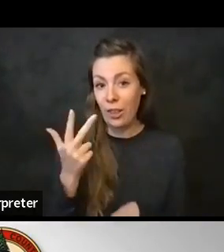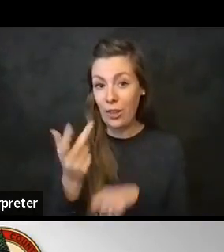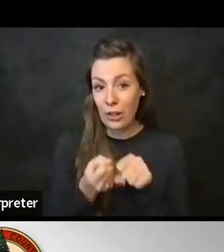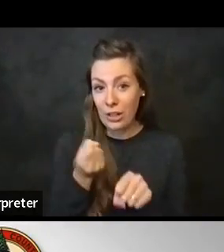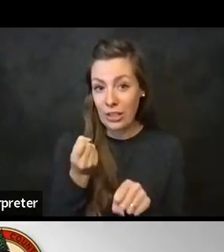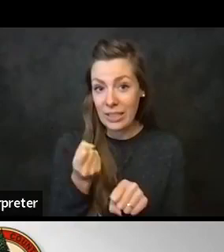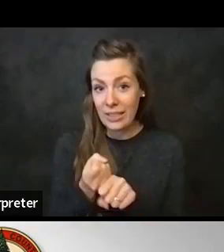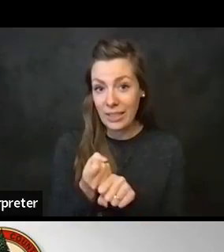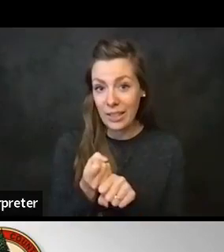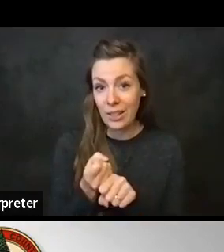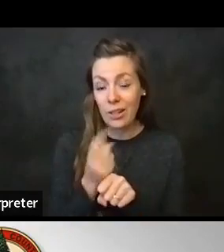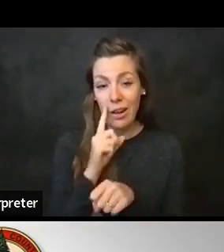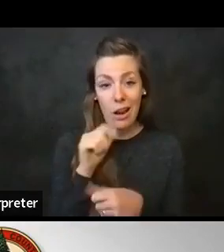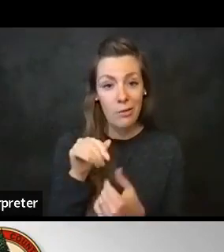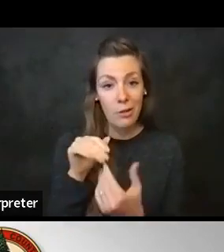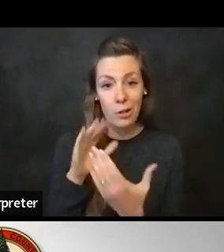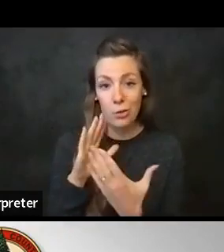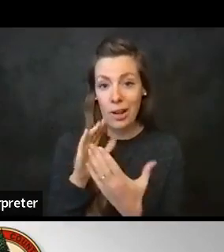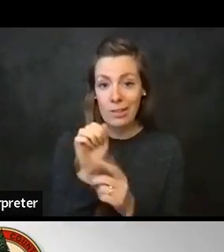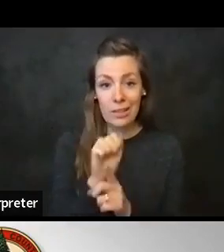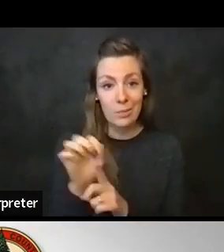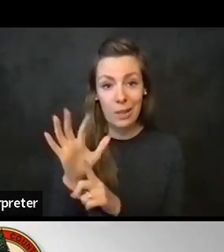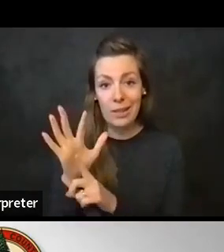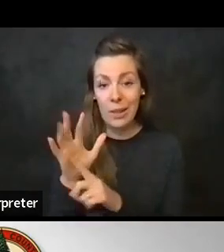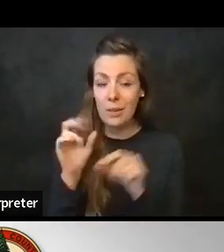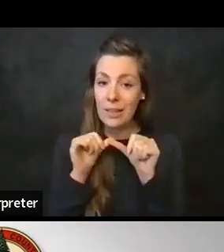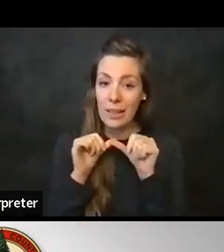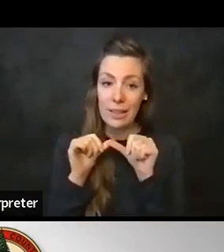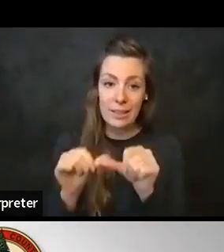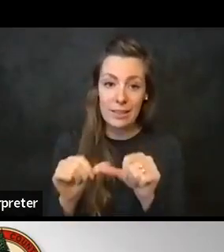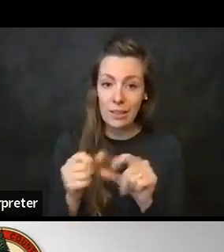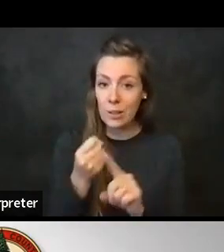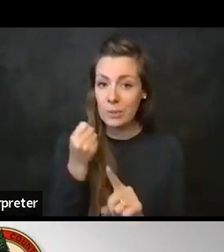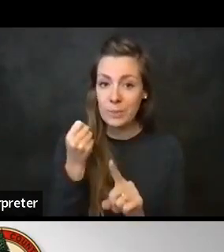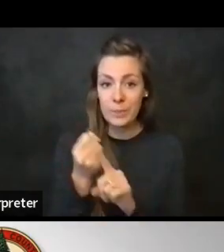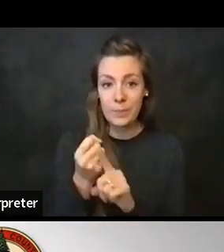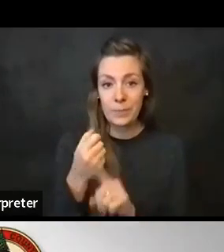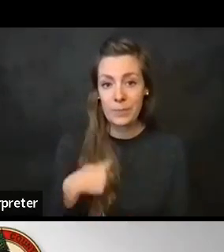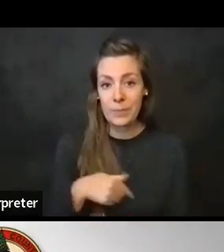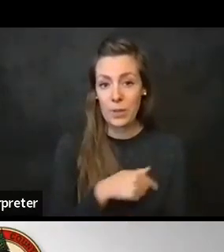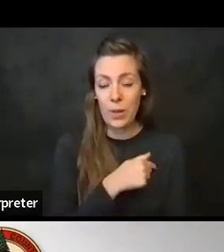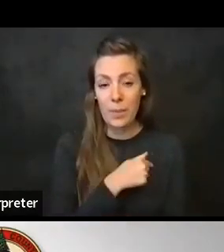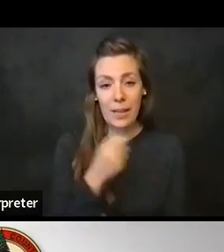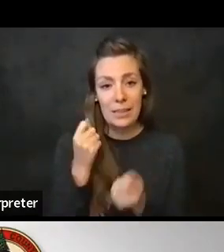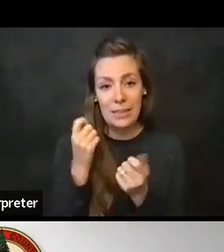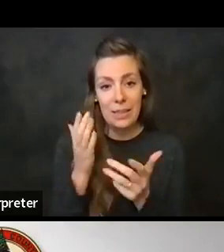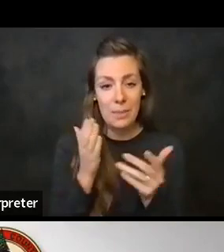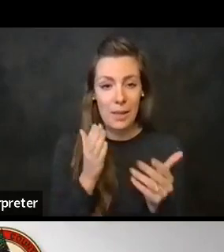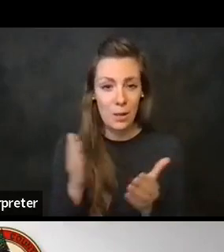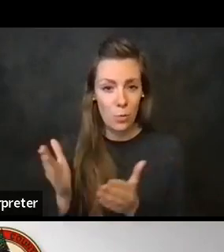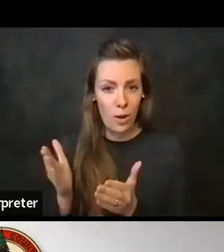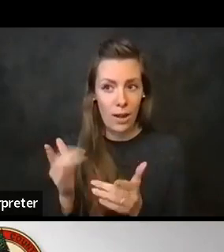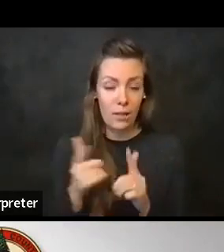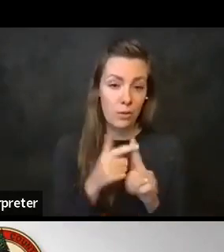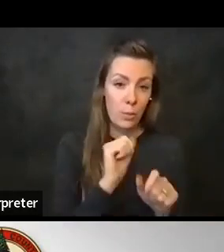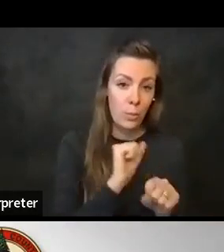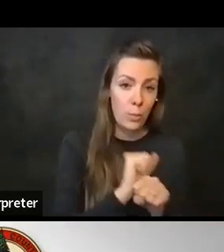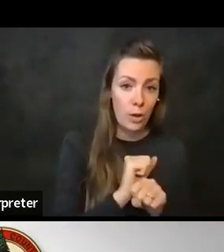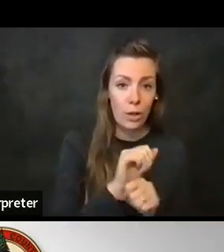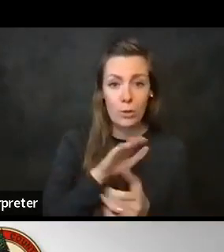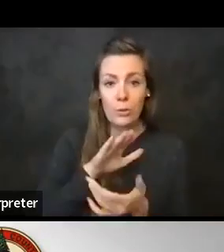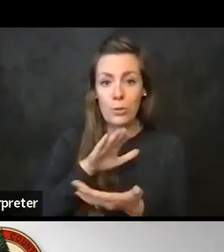of addressing a pandemic that continues to impact us in many ways, from work to